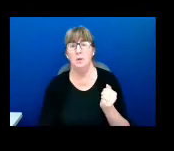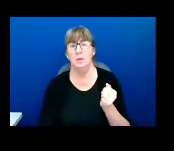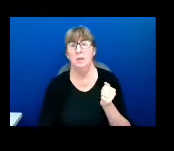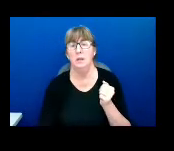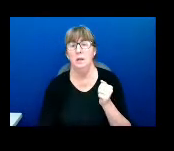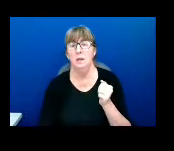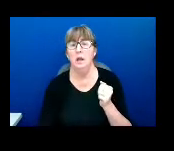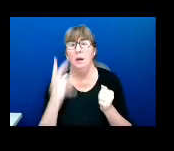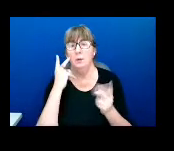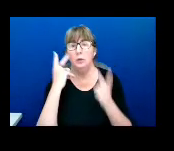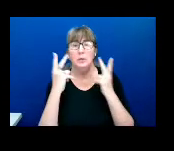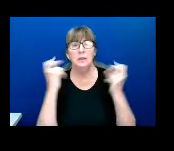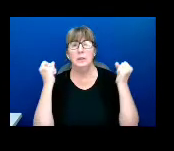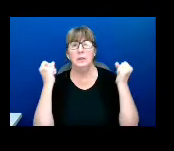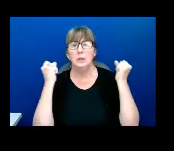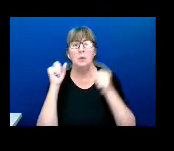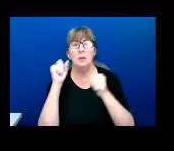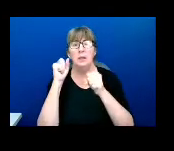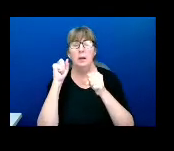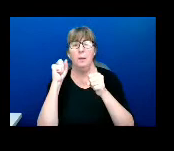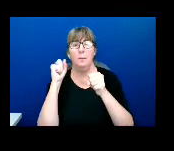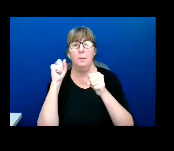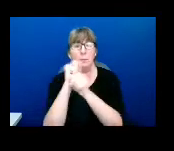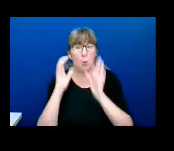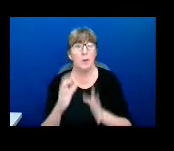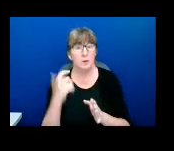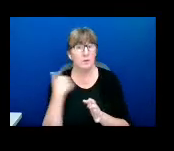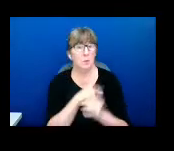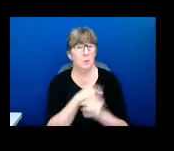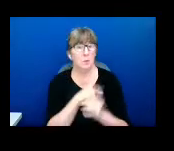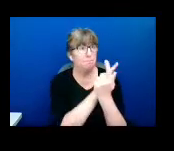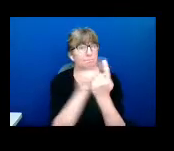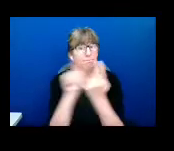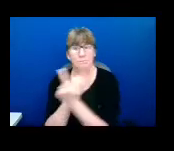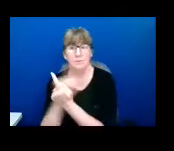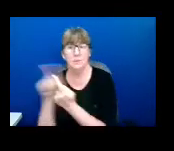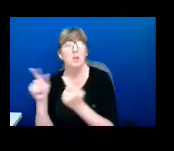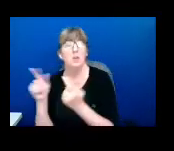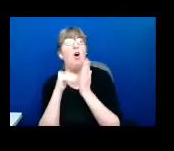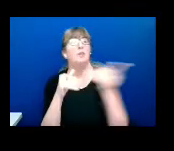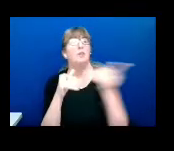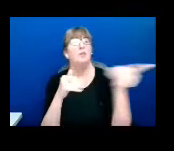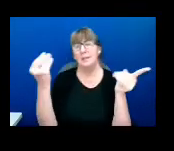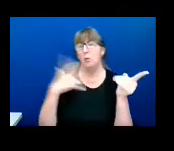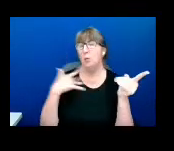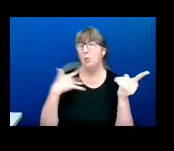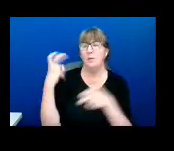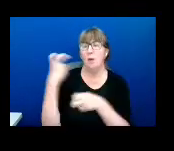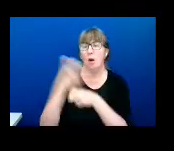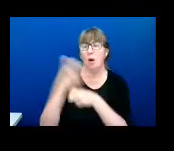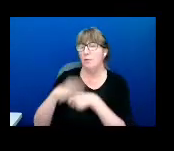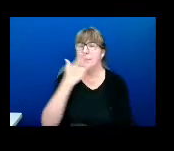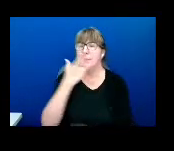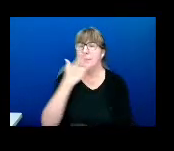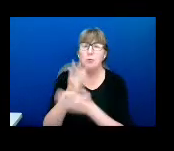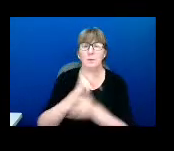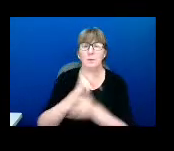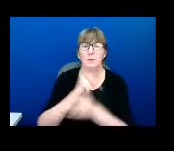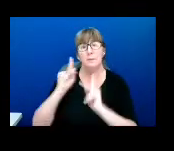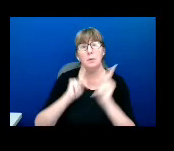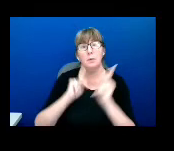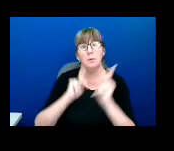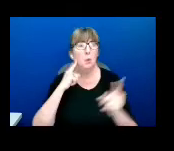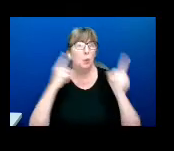employers, that so many times they have trouble finding good people. We hear that refrain very often. You know, in